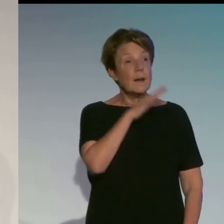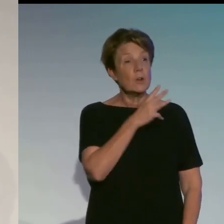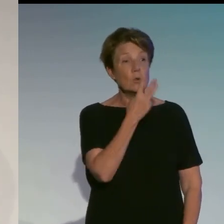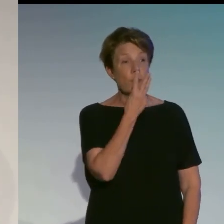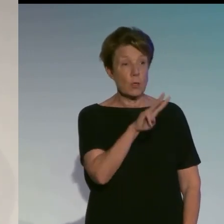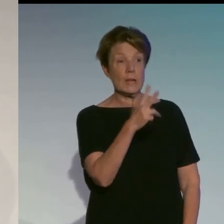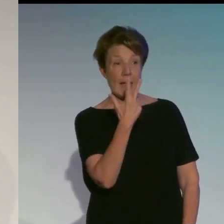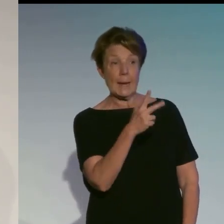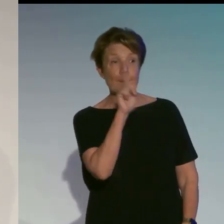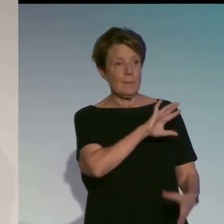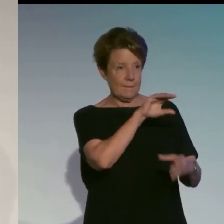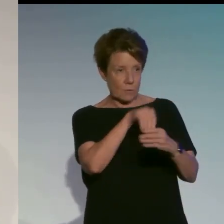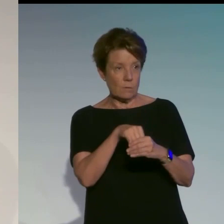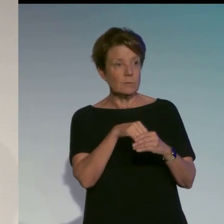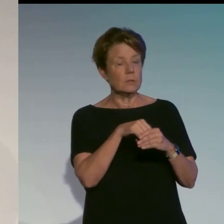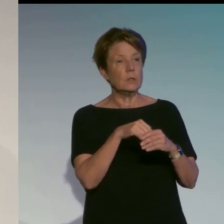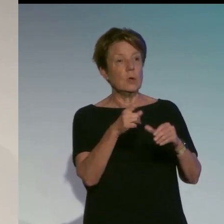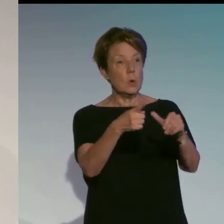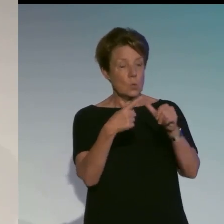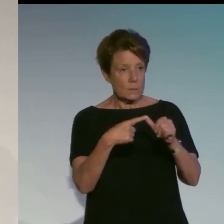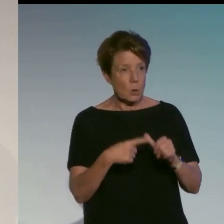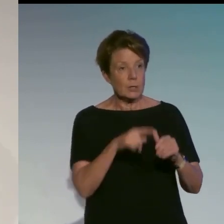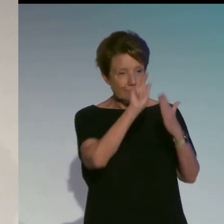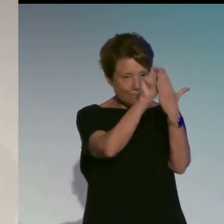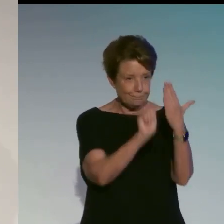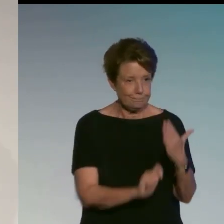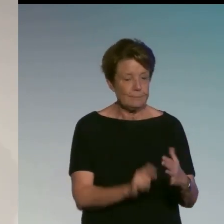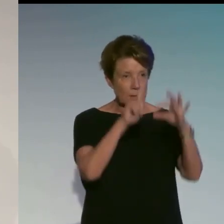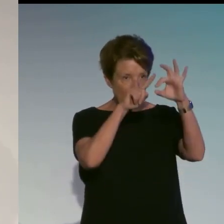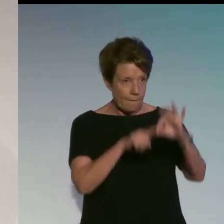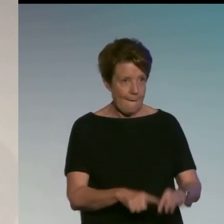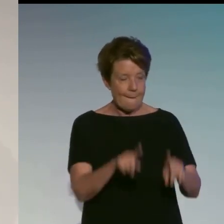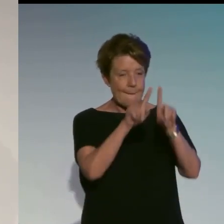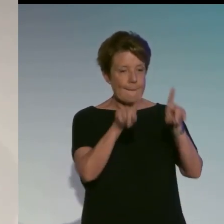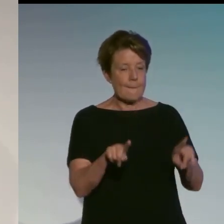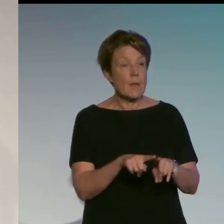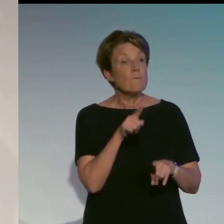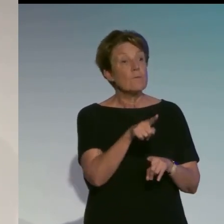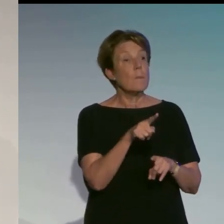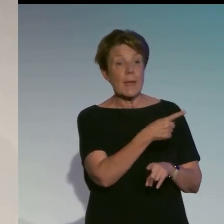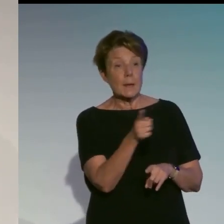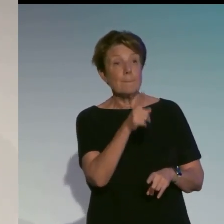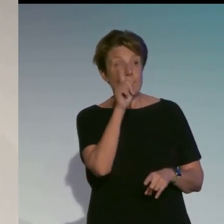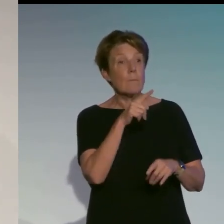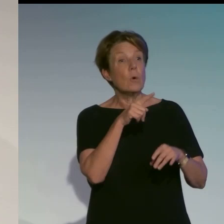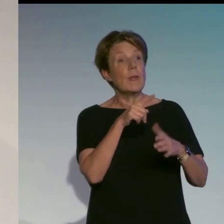538 participants filled it out, and from those number of people,